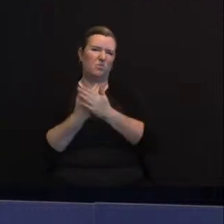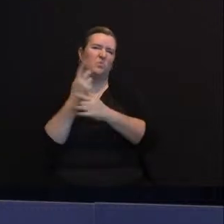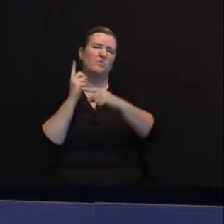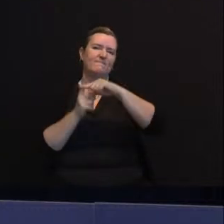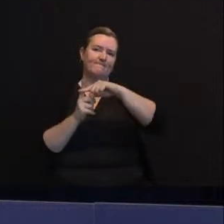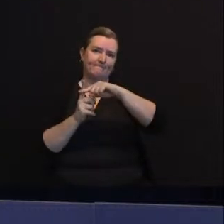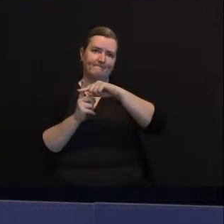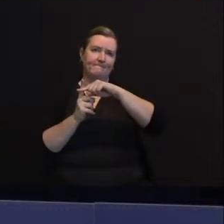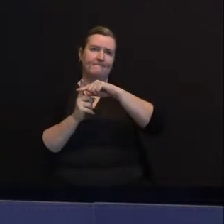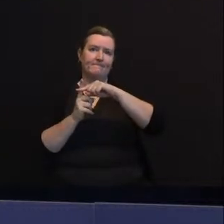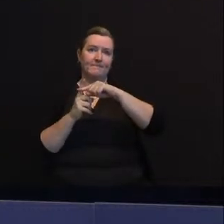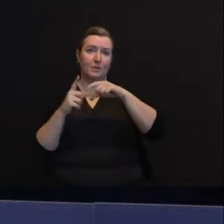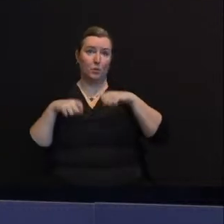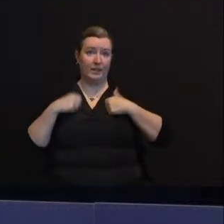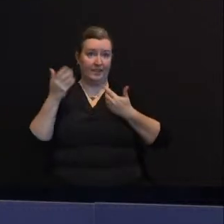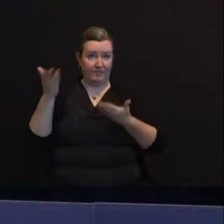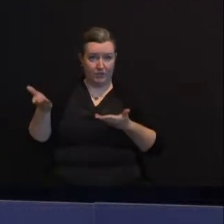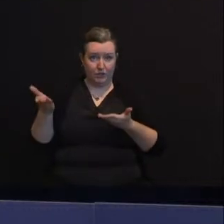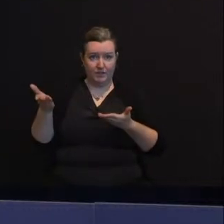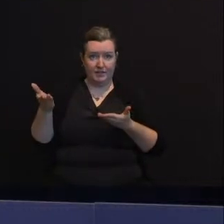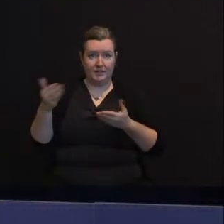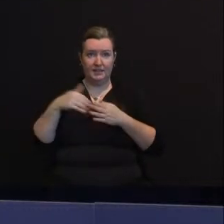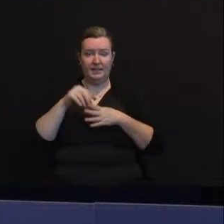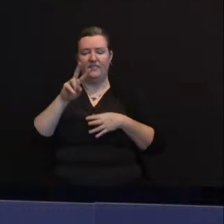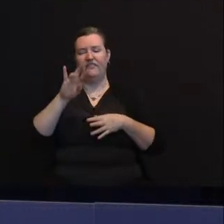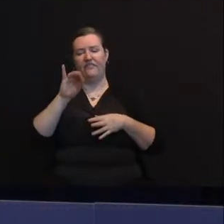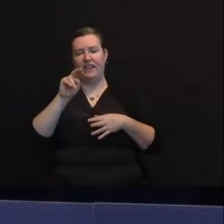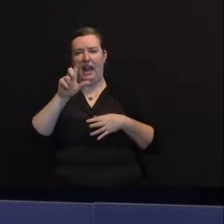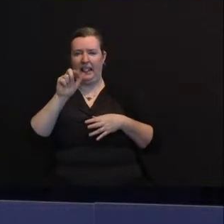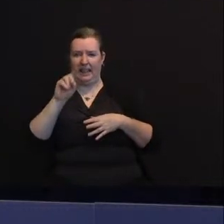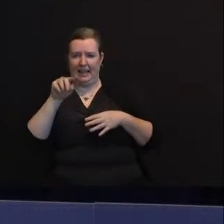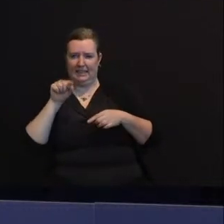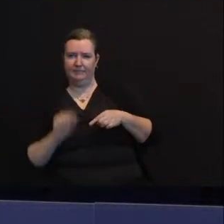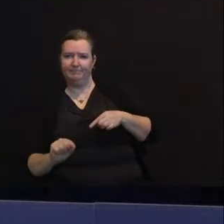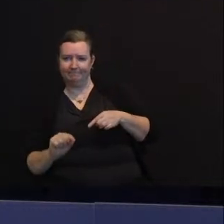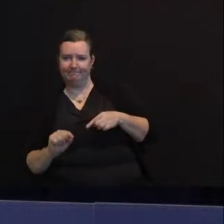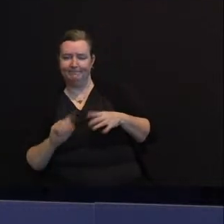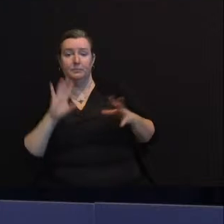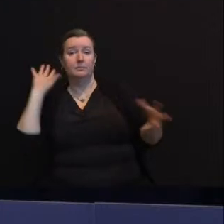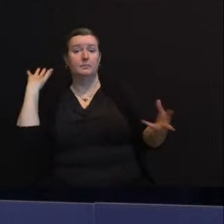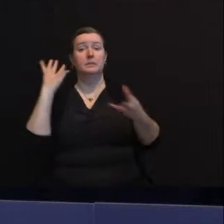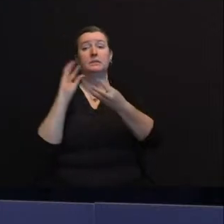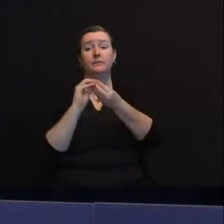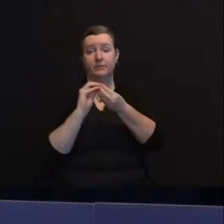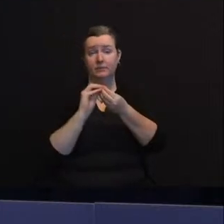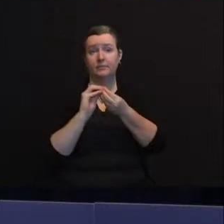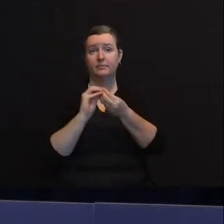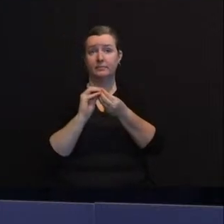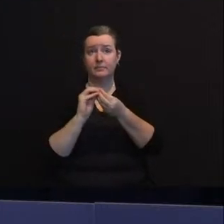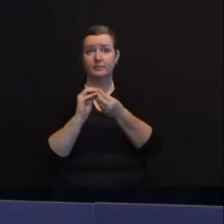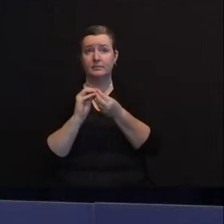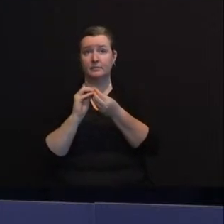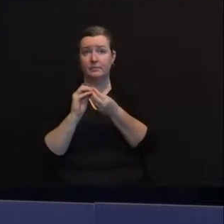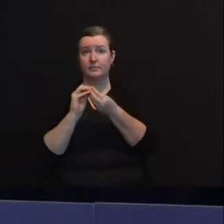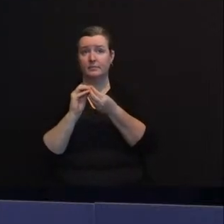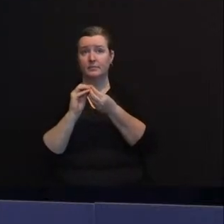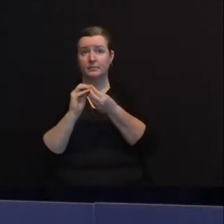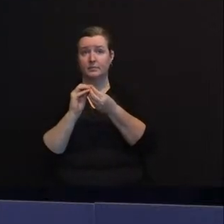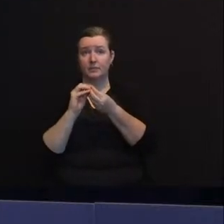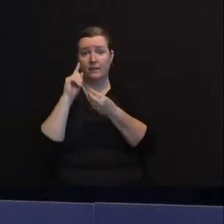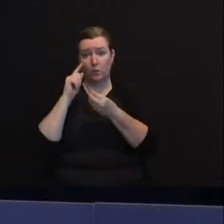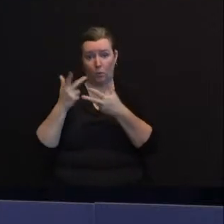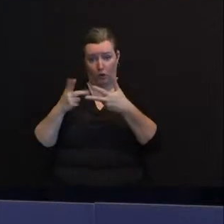residents at the Vineland home. The total cumulative cases among residents at all 3 of the